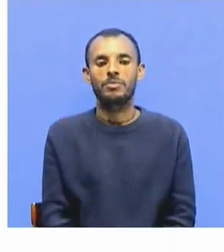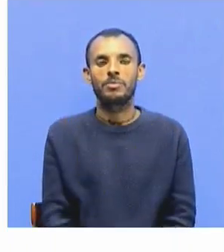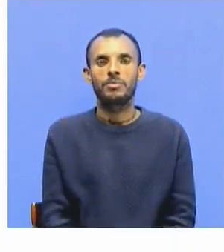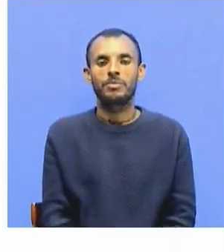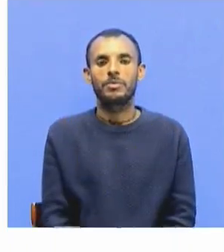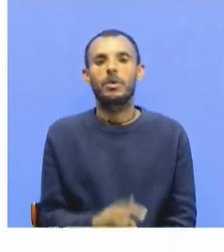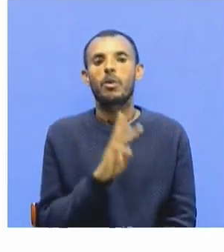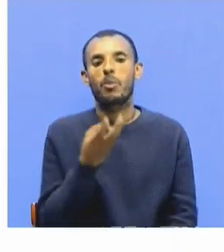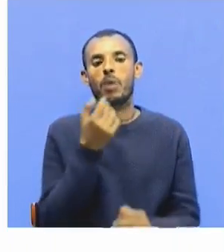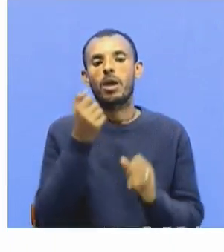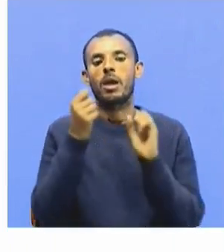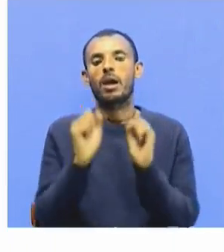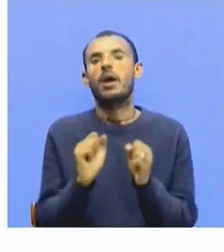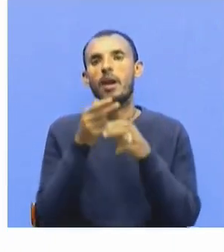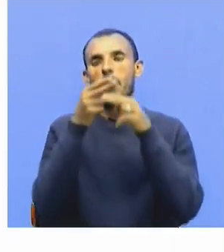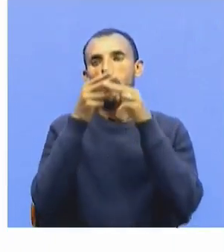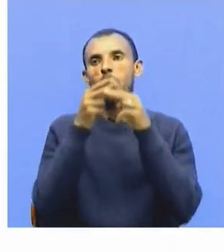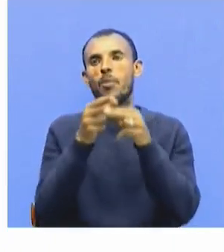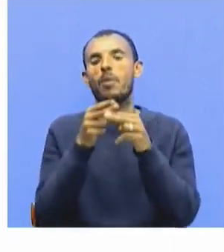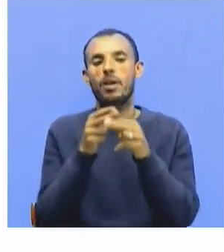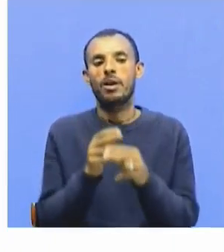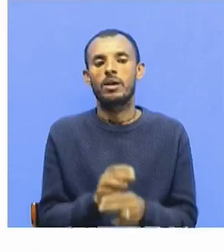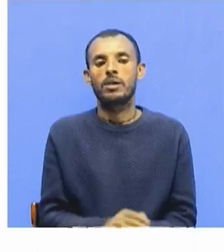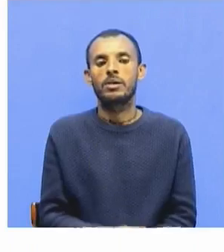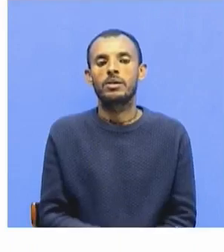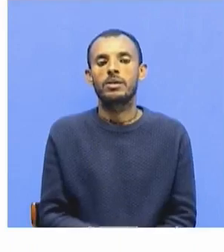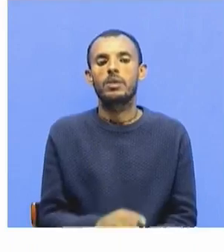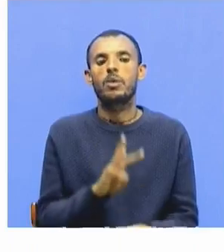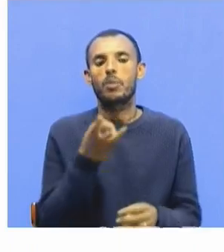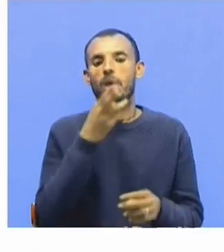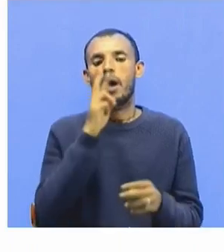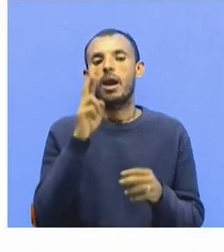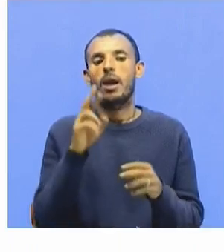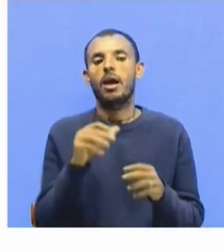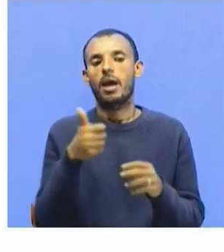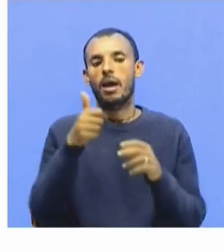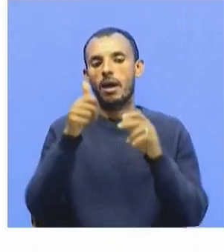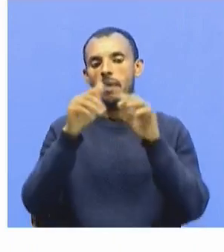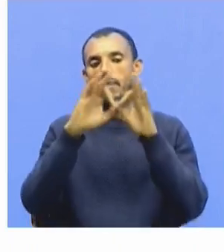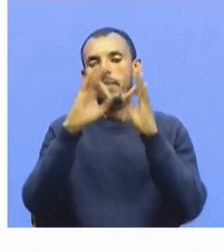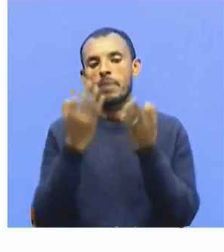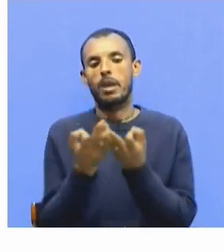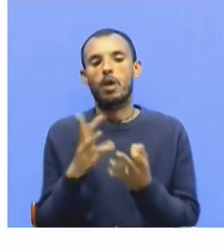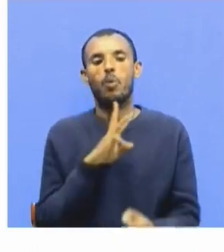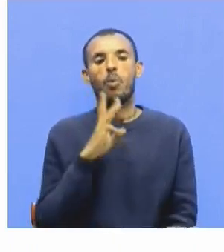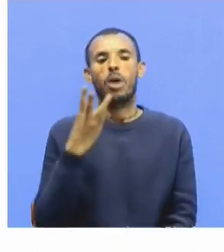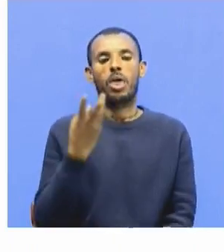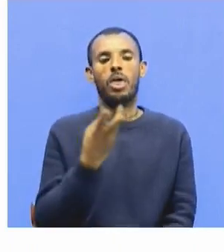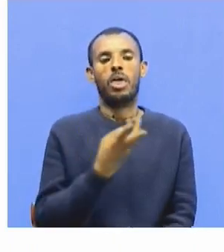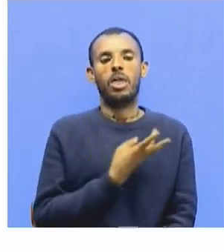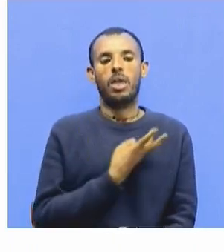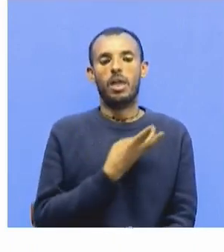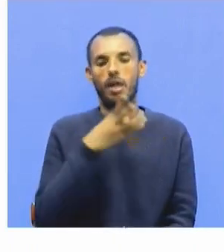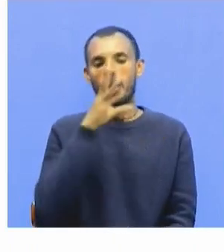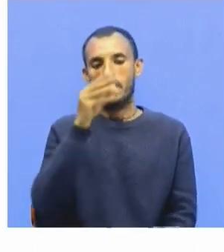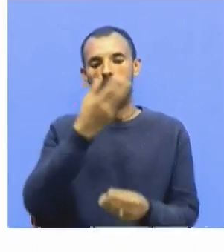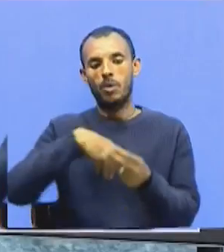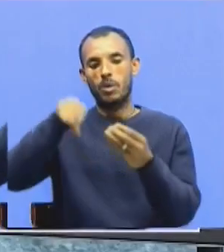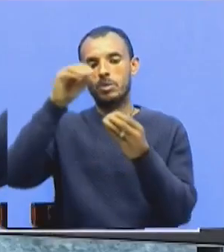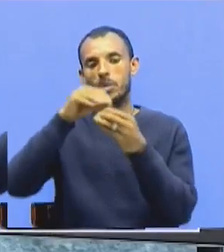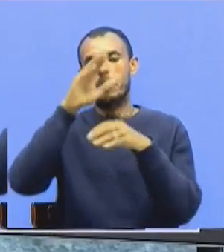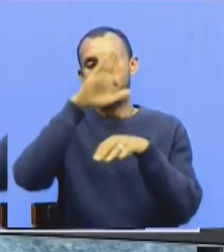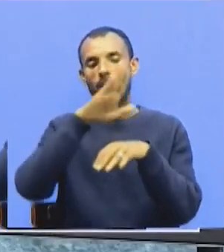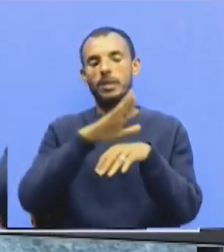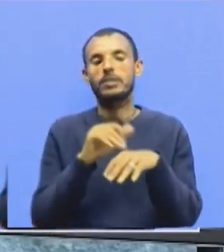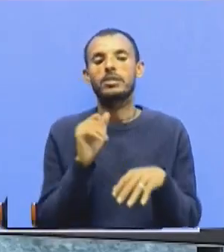We can call them, for example, we are a family. We are a family. We can mention we, and also we can mention